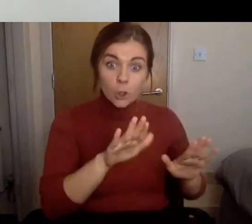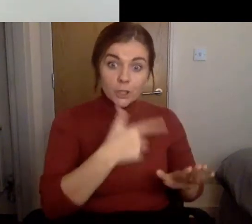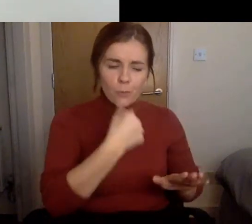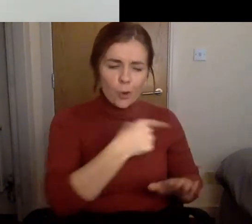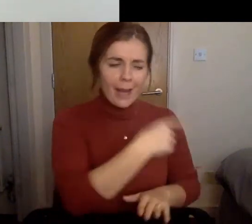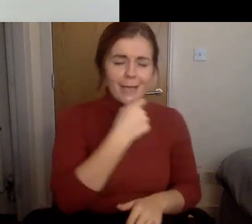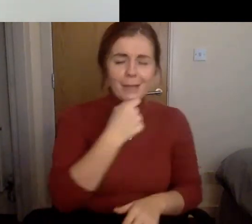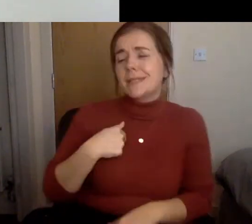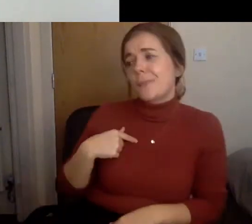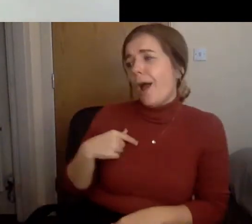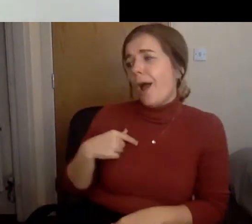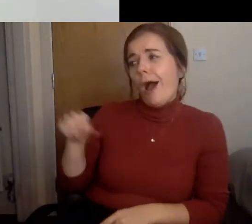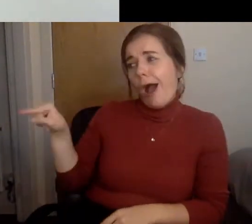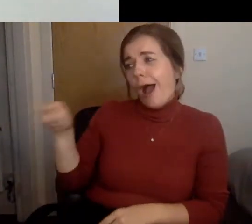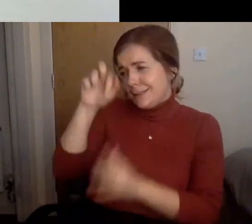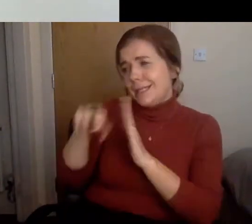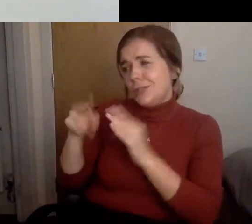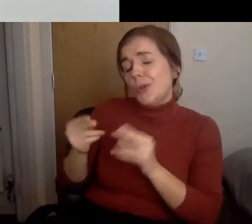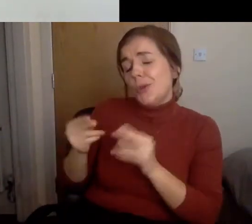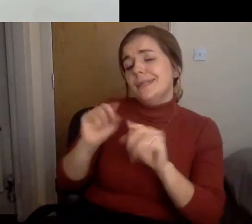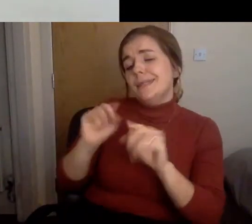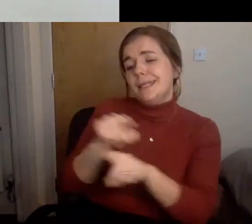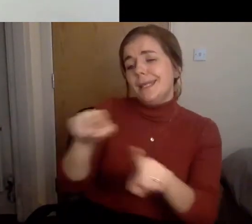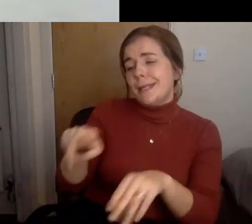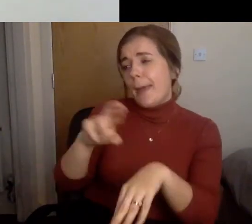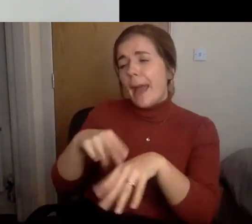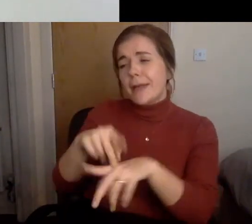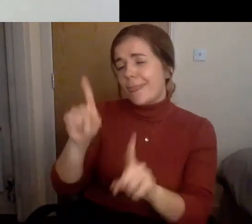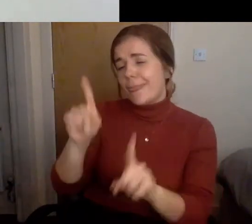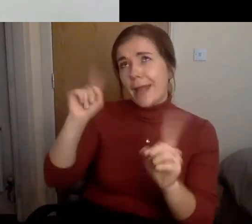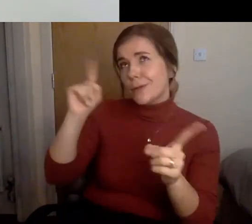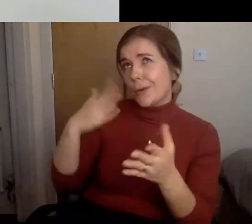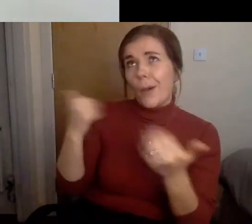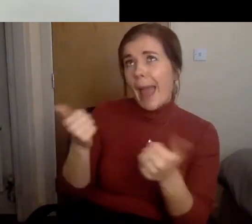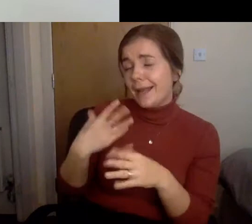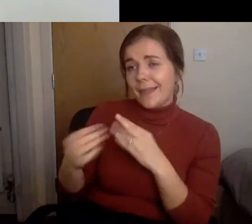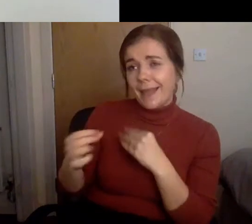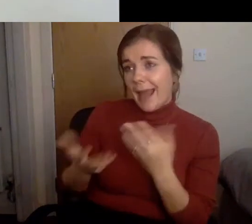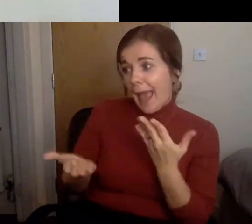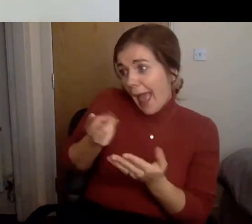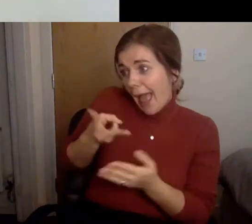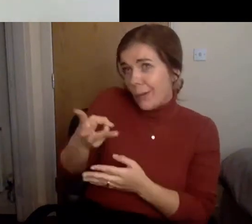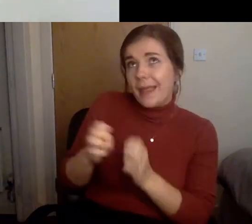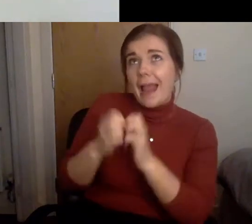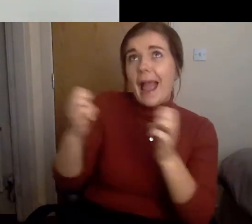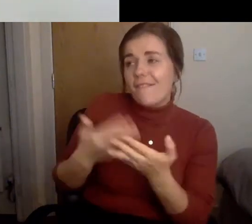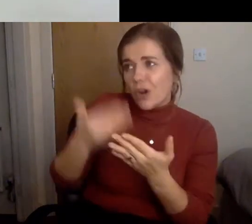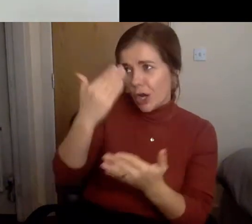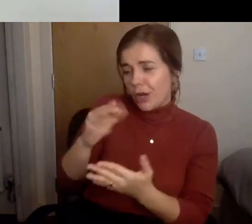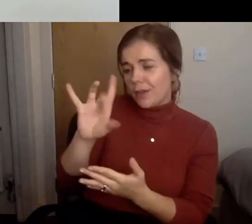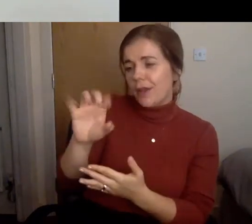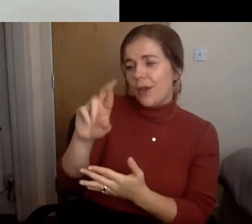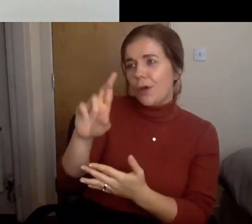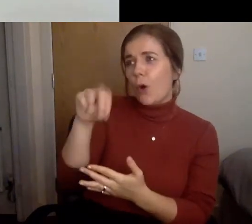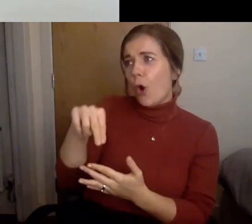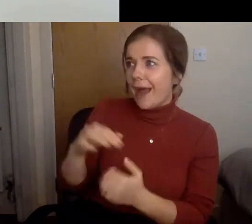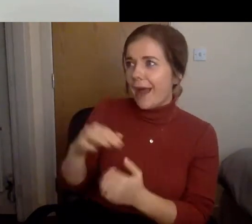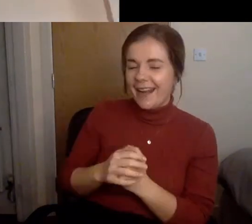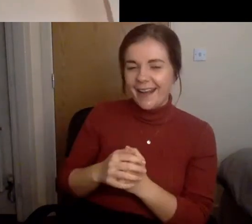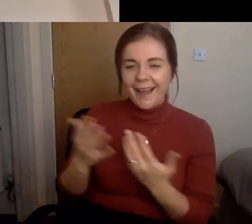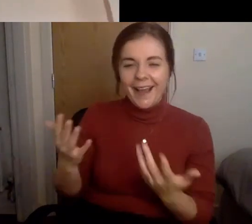better, you know, like they don't know anything, you know. How would they ever learn the Quran, you know? So I